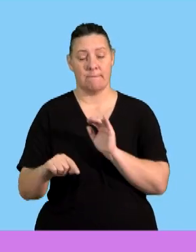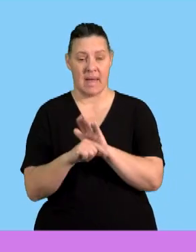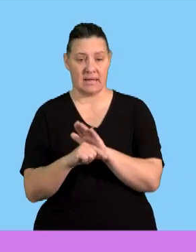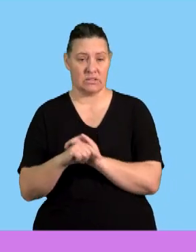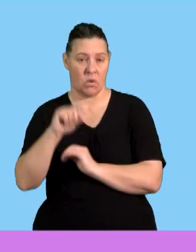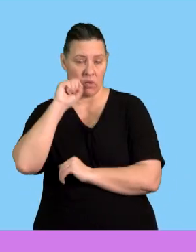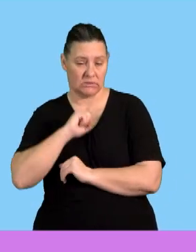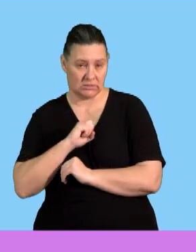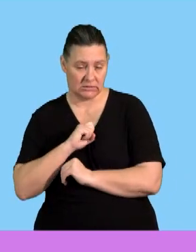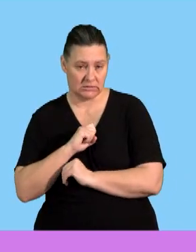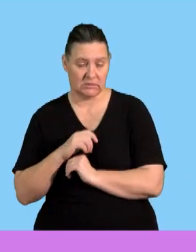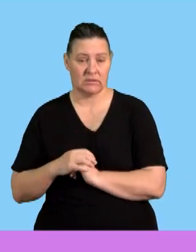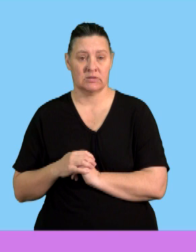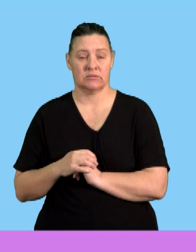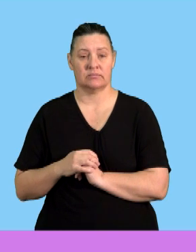minus old